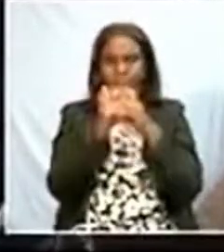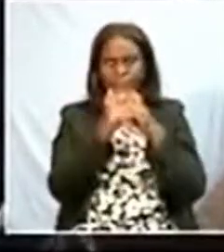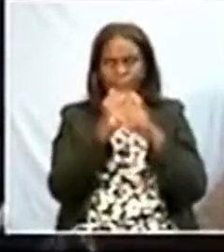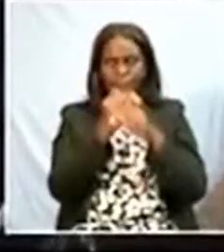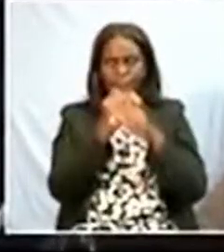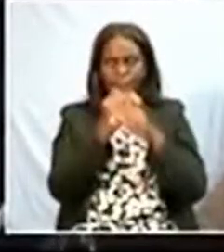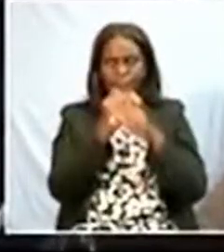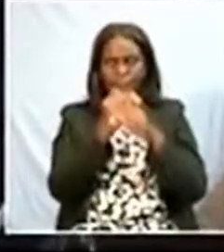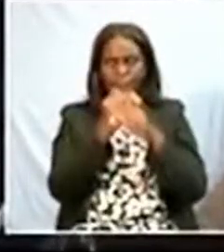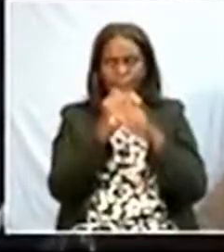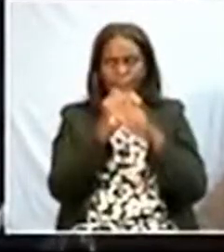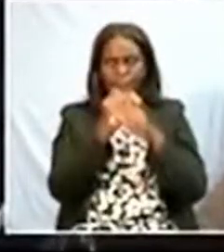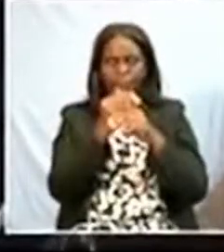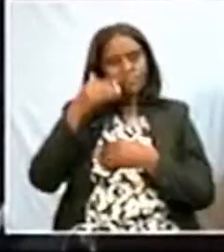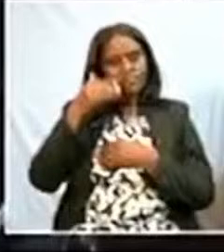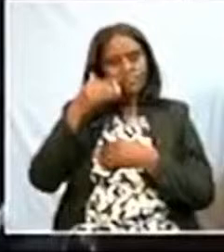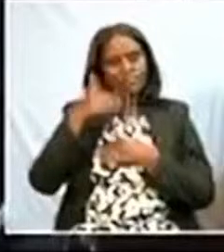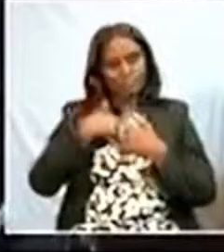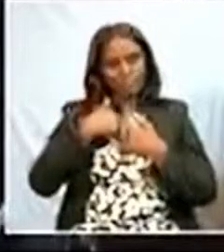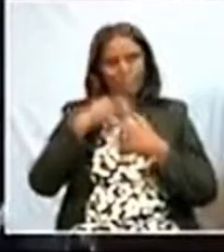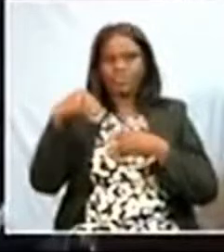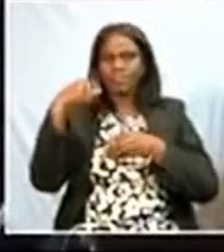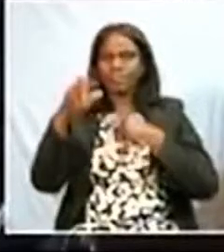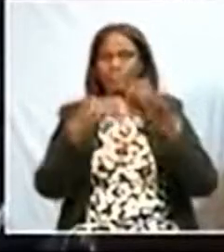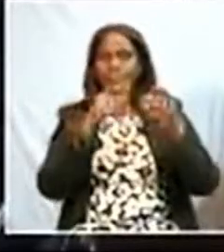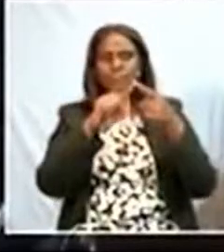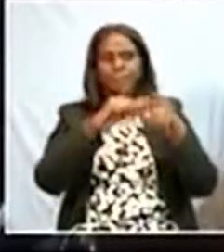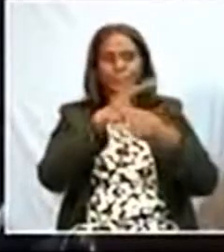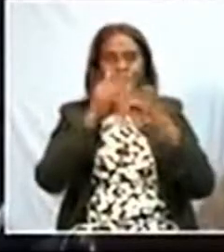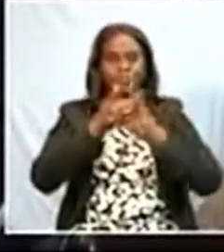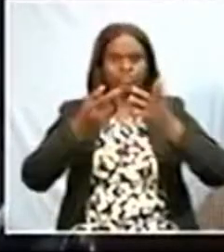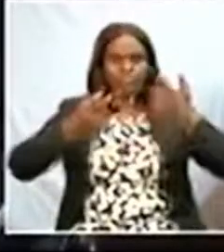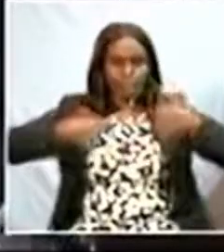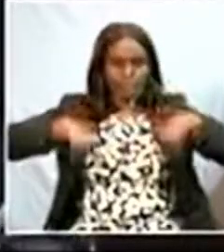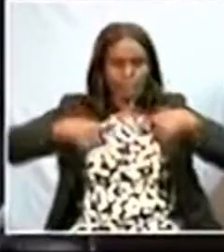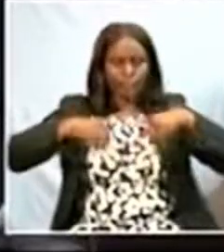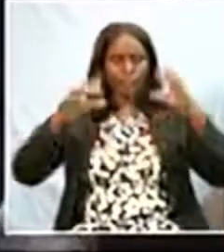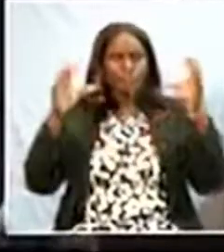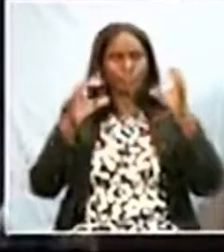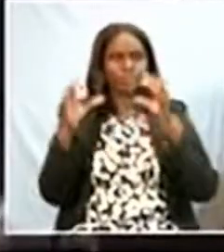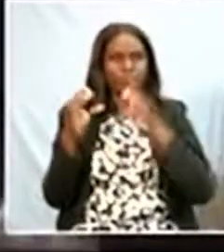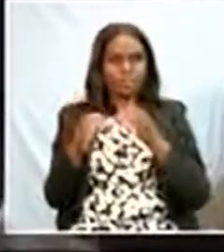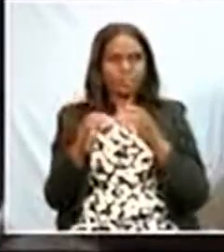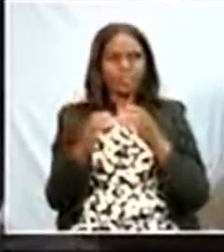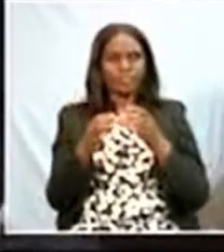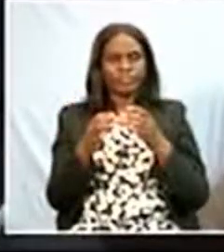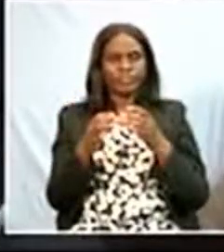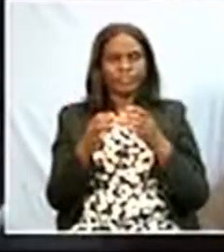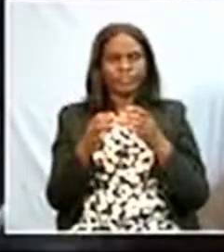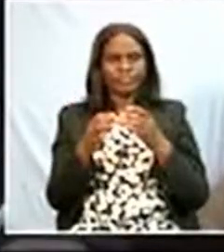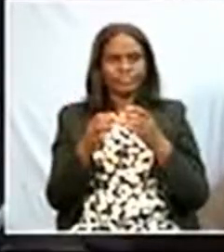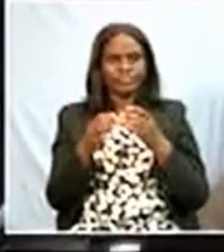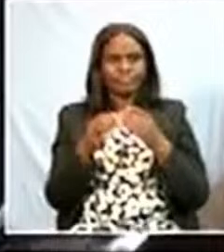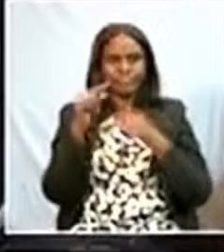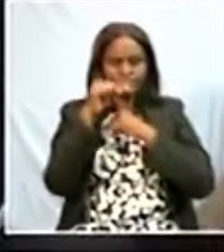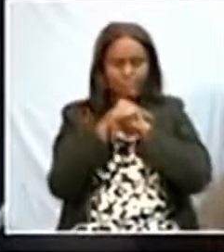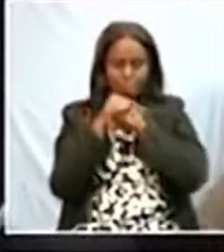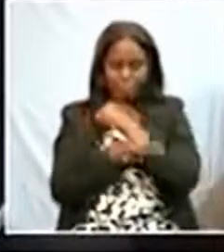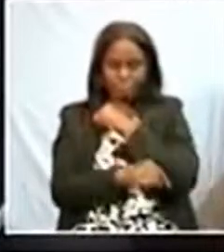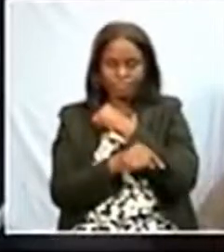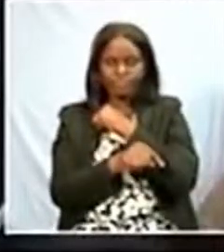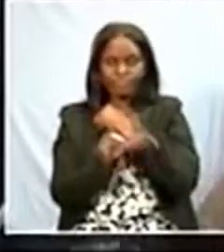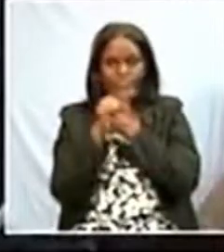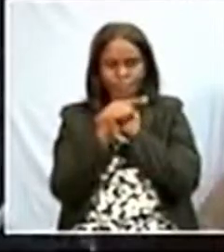IPC has distributed to all the councils. The details, the